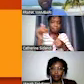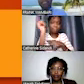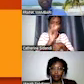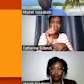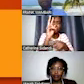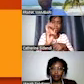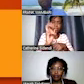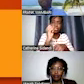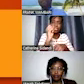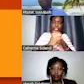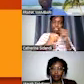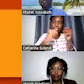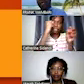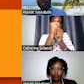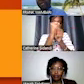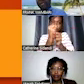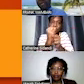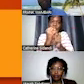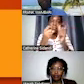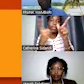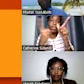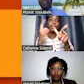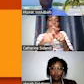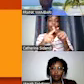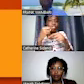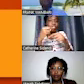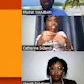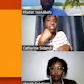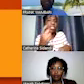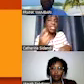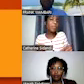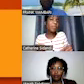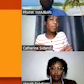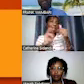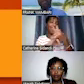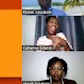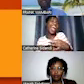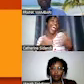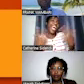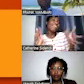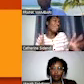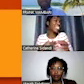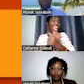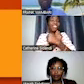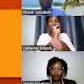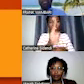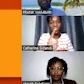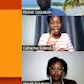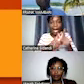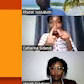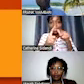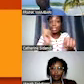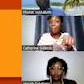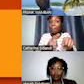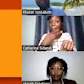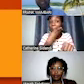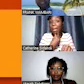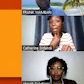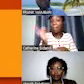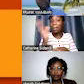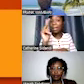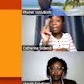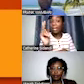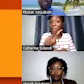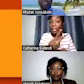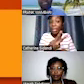Then he kept telling the wife he still loves him. And one time the man went back Kenya, he sold the property